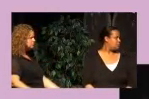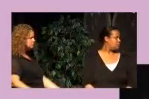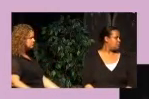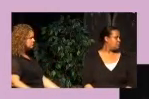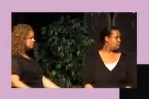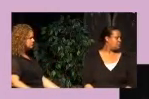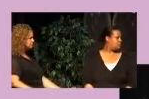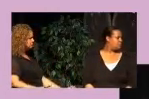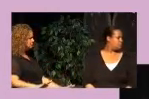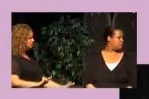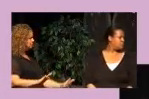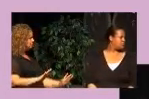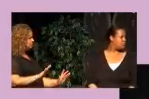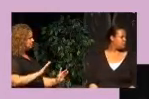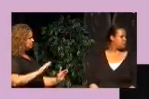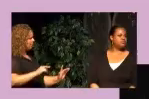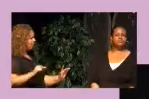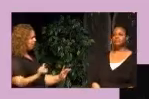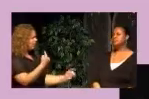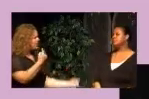No need to get carried away.